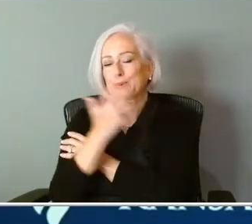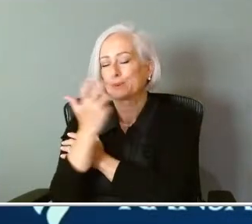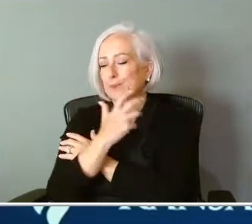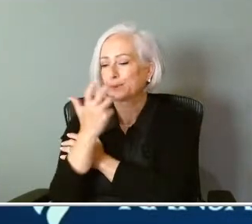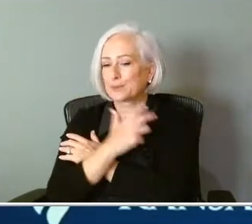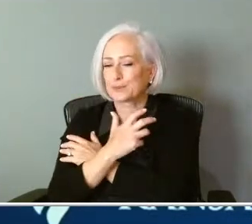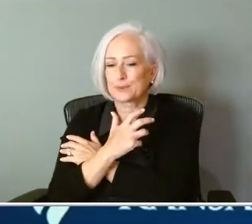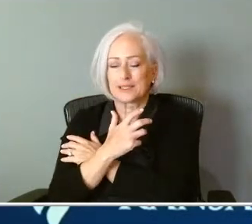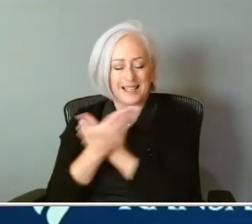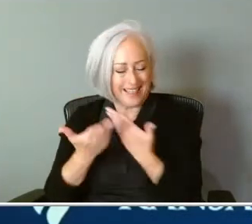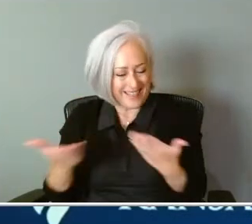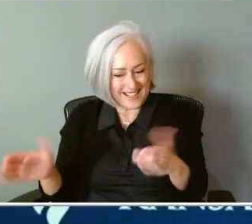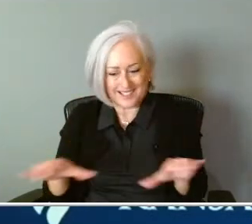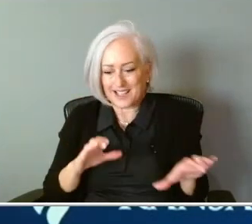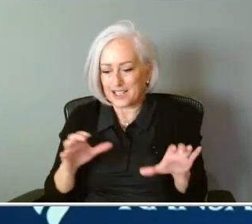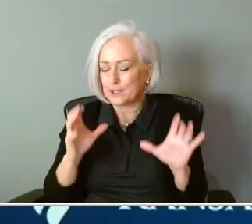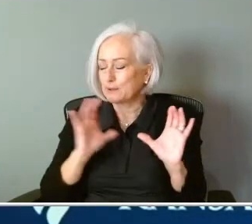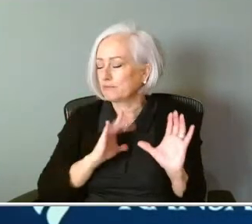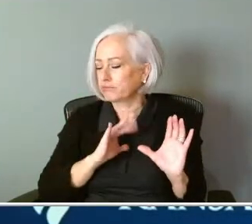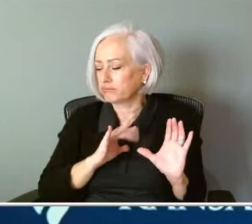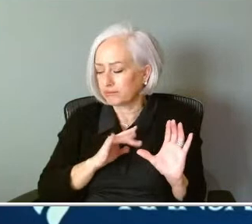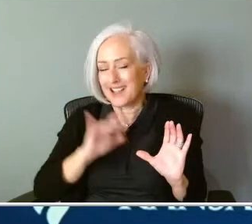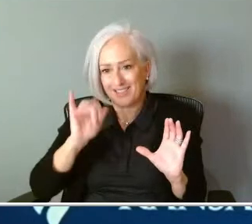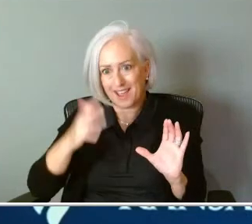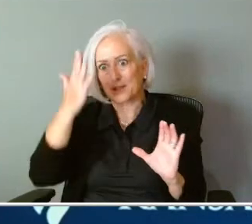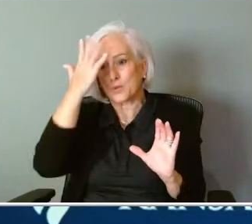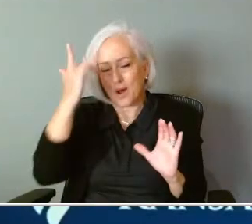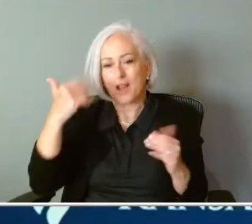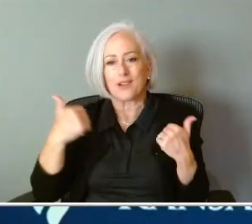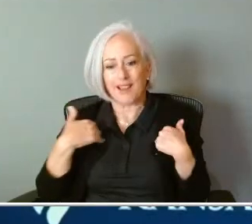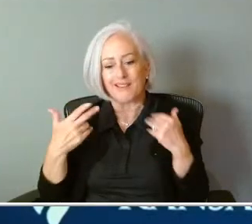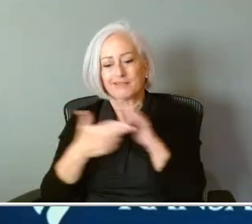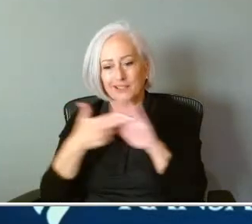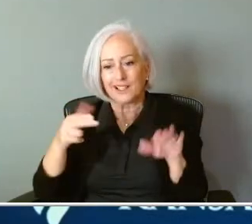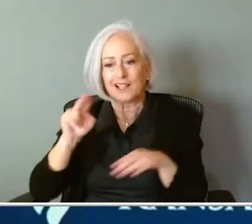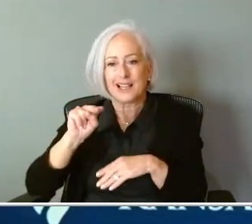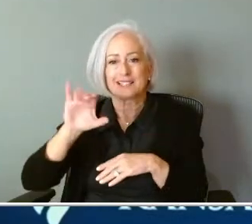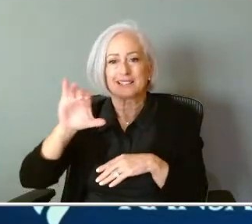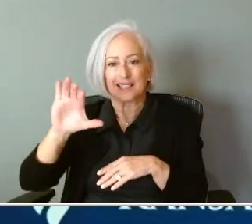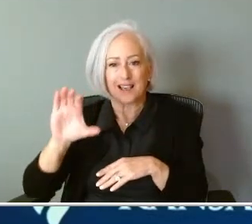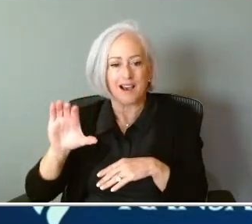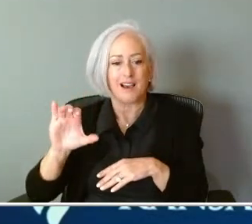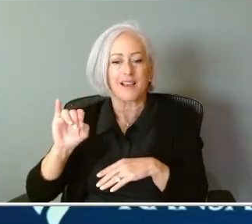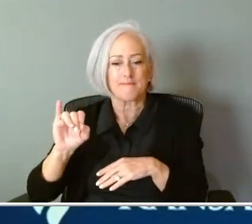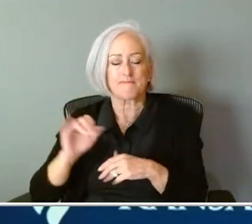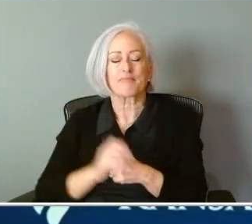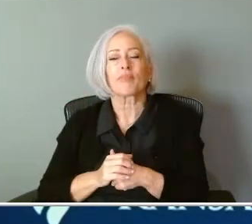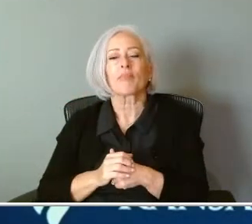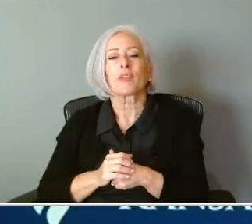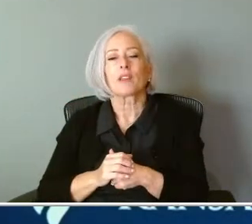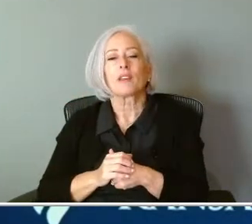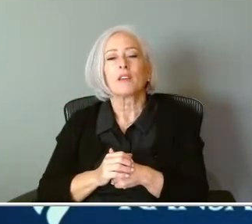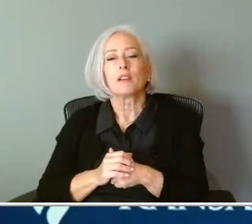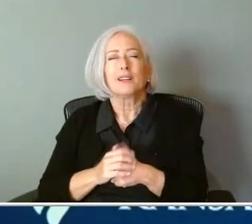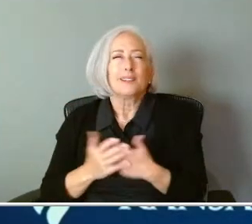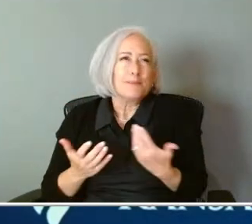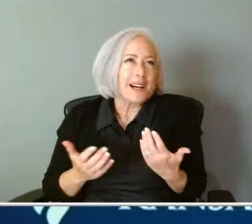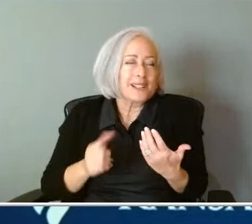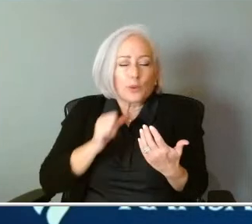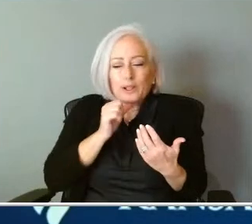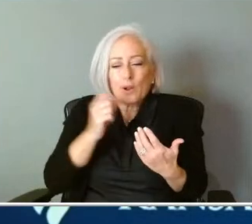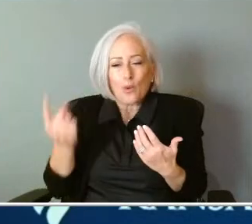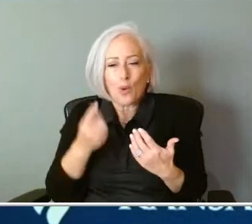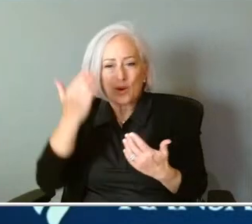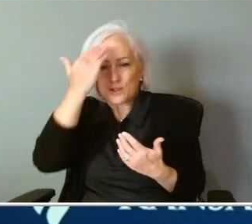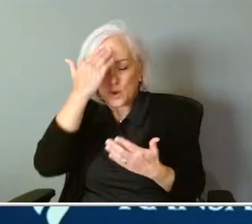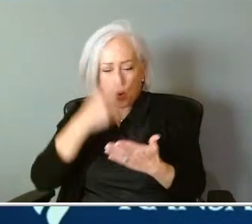exactly why we got NCI designated comprehensive cancer center status. but I don't think we always know all the things that we're doing. So